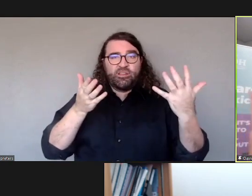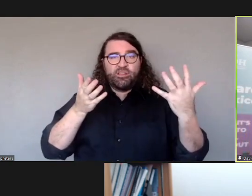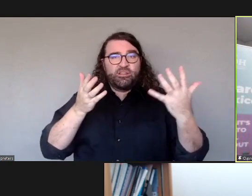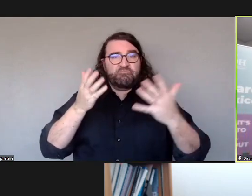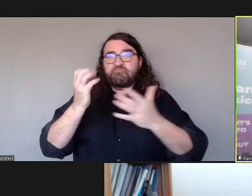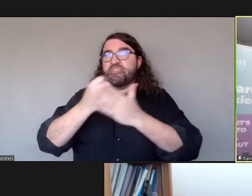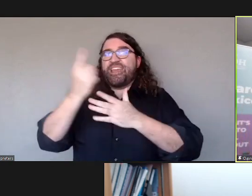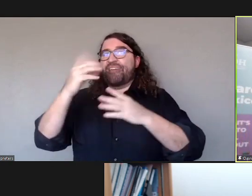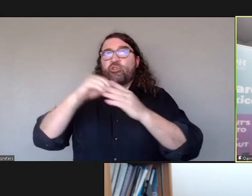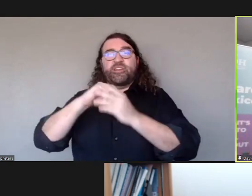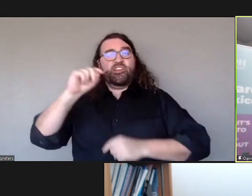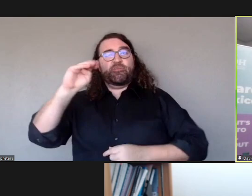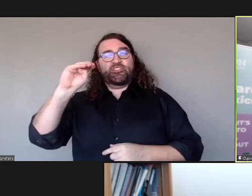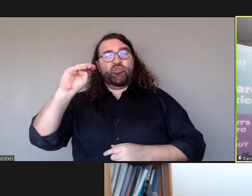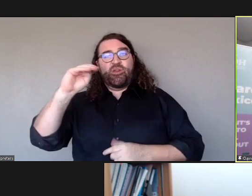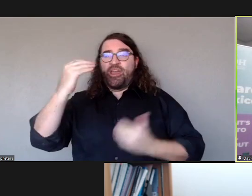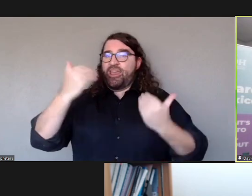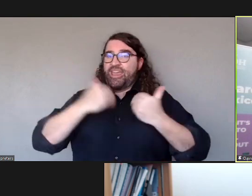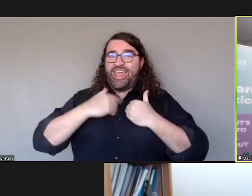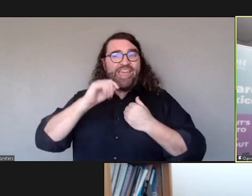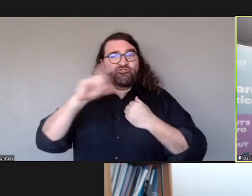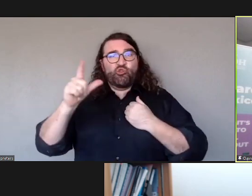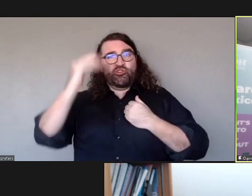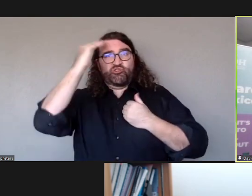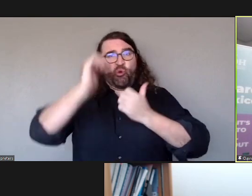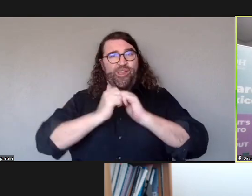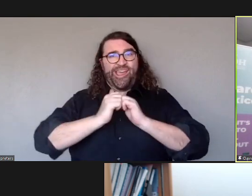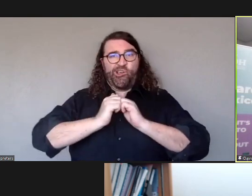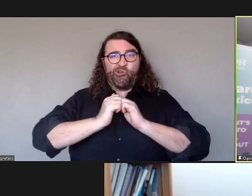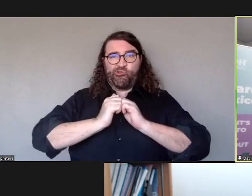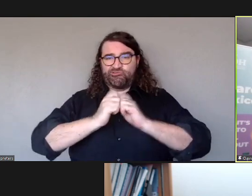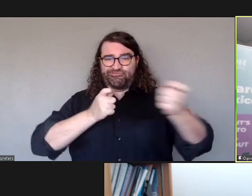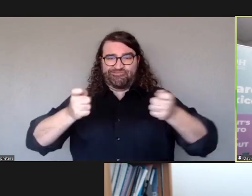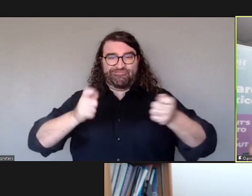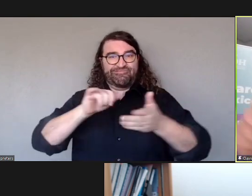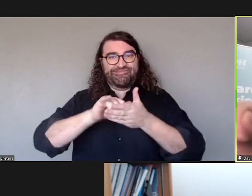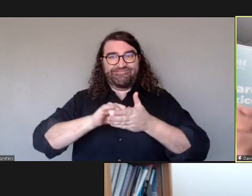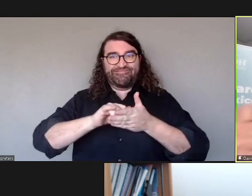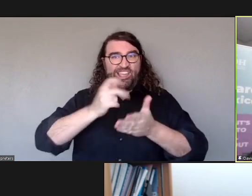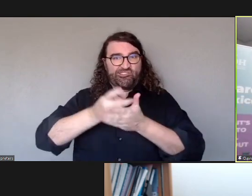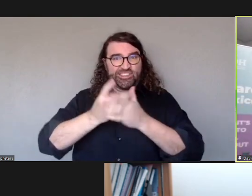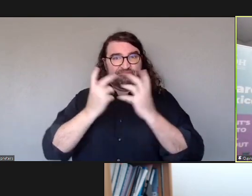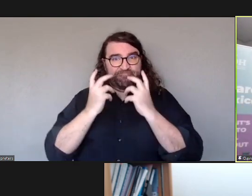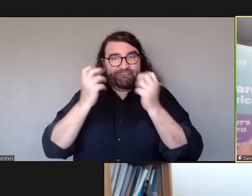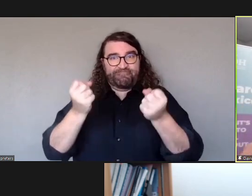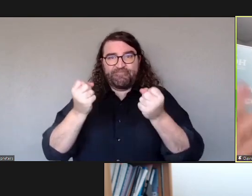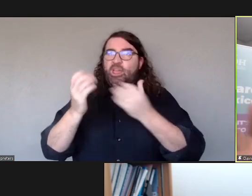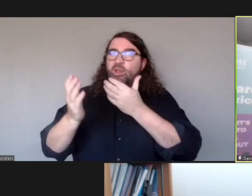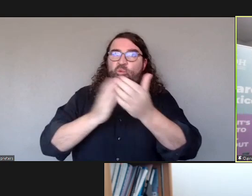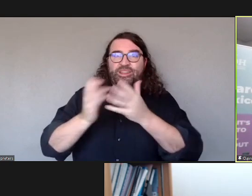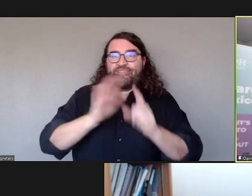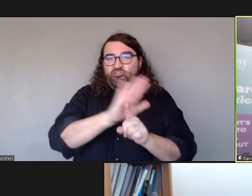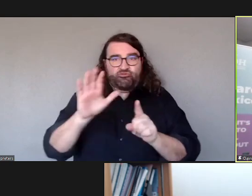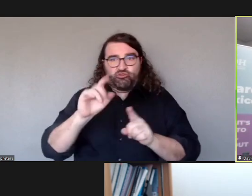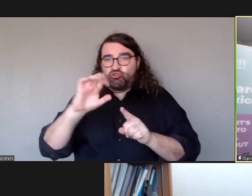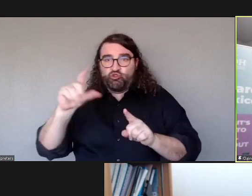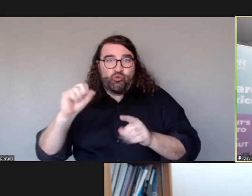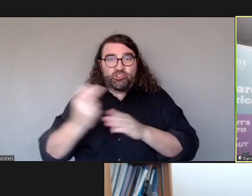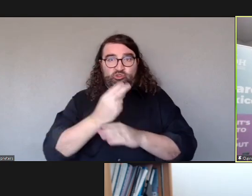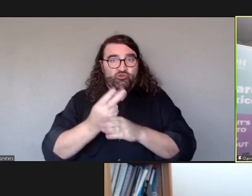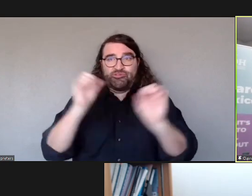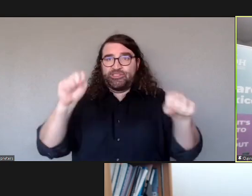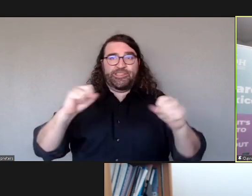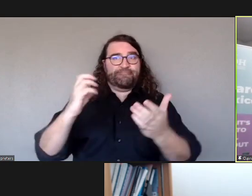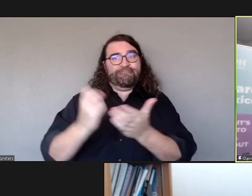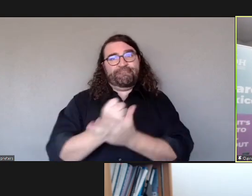Mexico walking around with a tool belt with all the tools, and when they need to use them, they'll take out the screwdriver or the wrench and use it. So